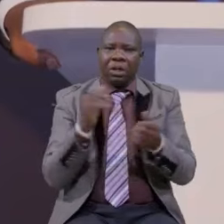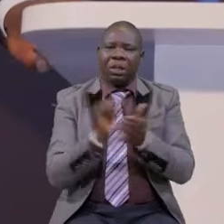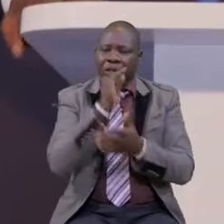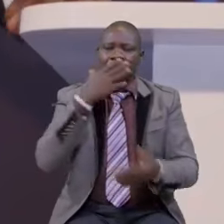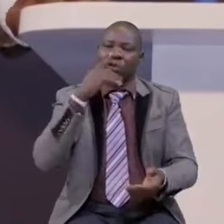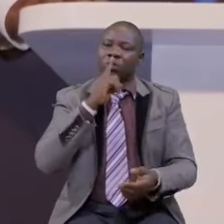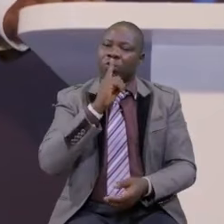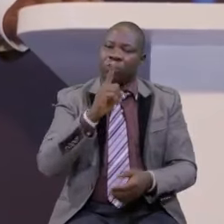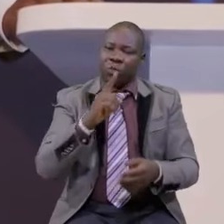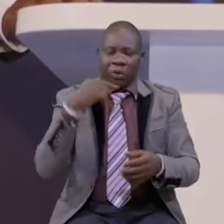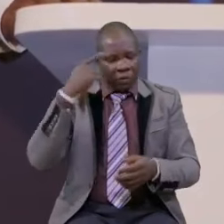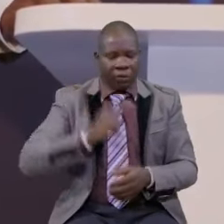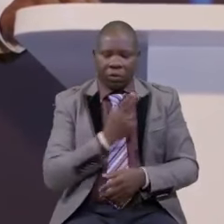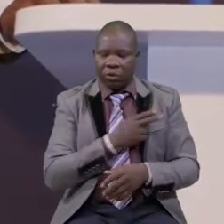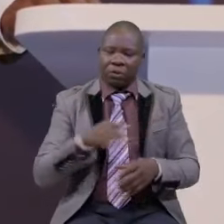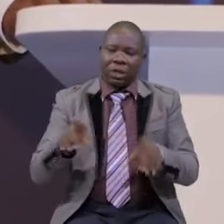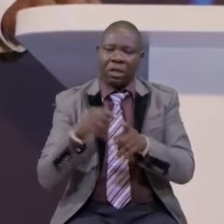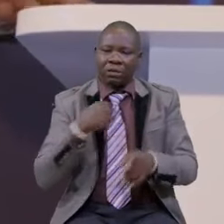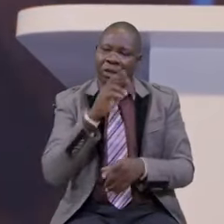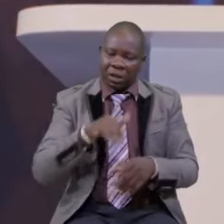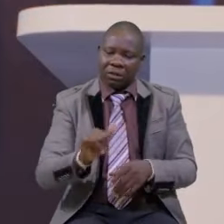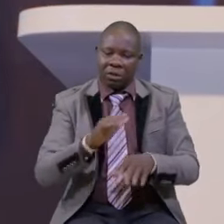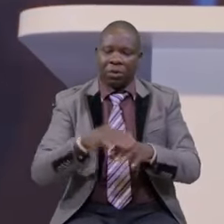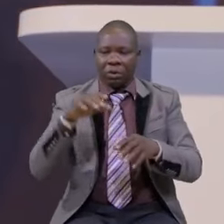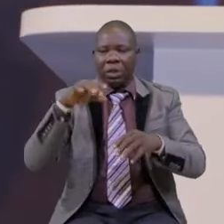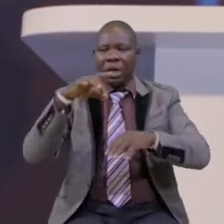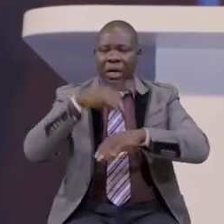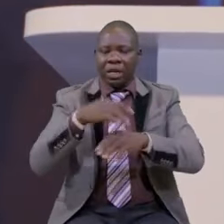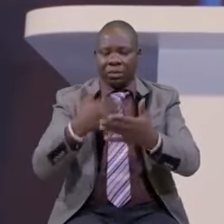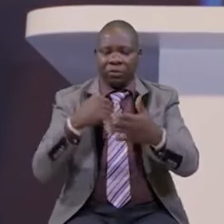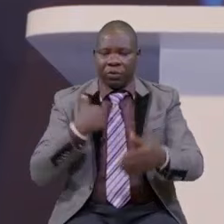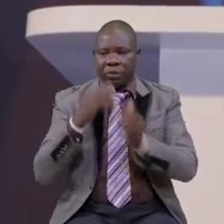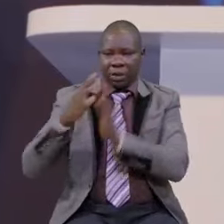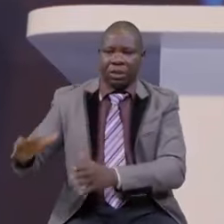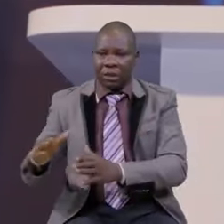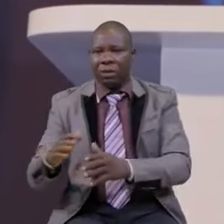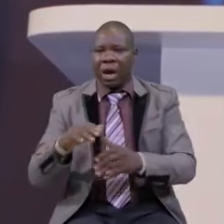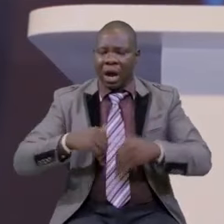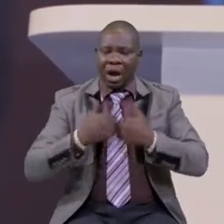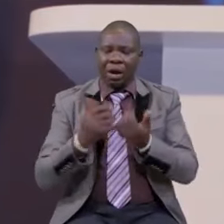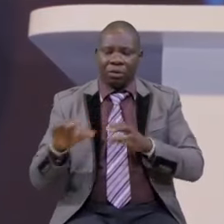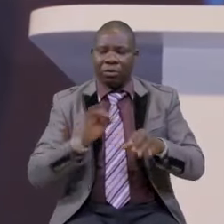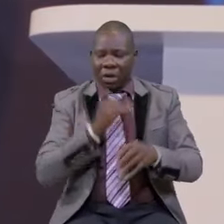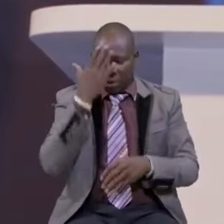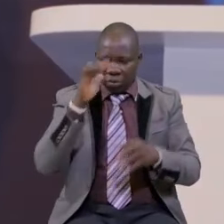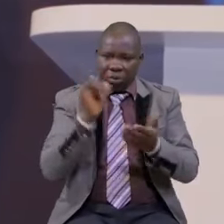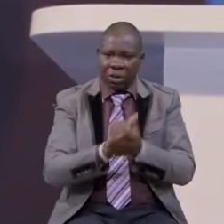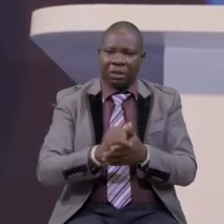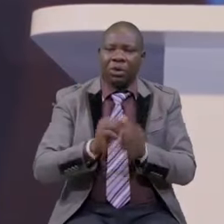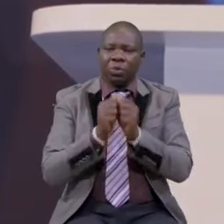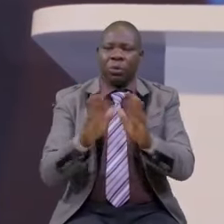we're still on earth? Before we leave there, how would I know that without the Bible